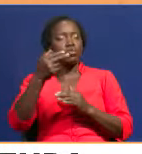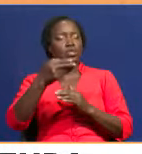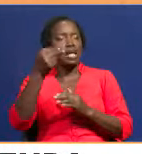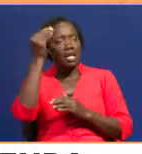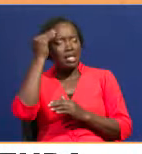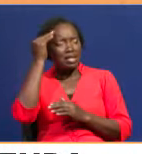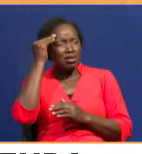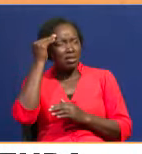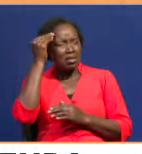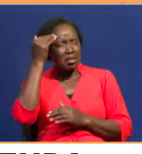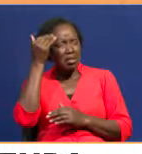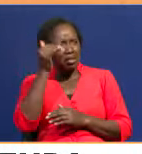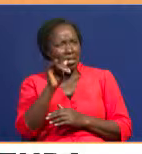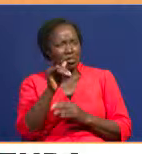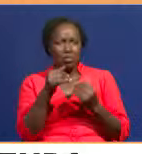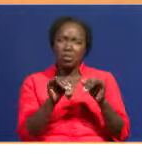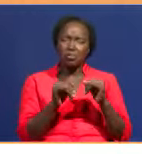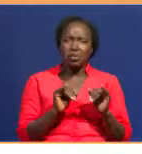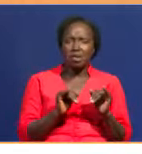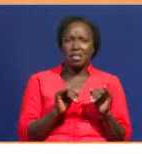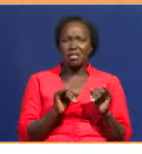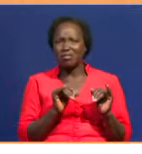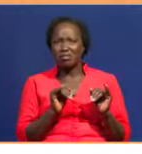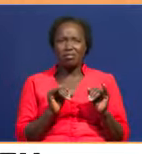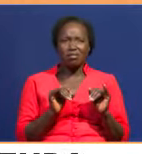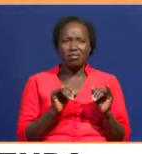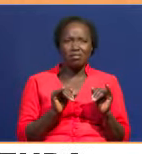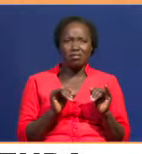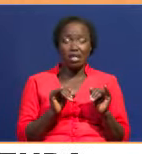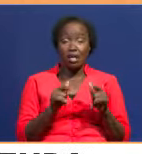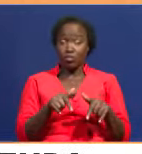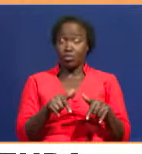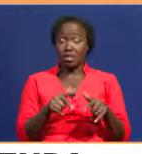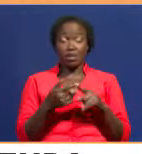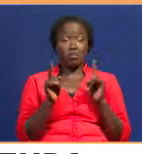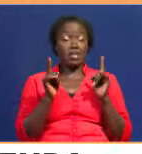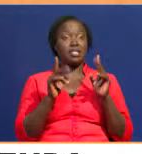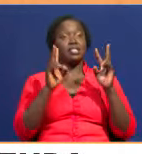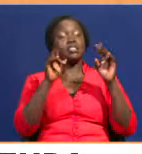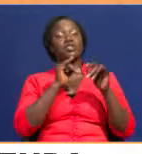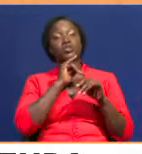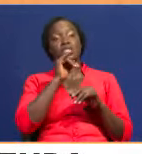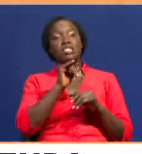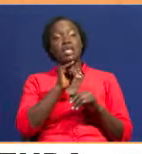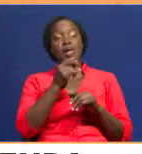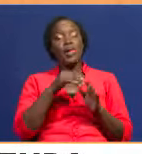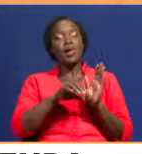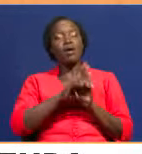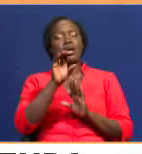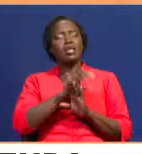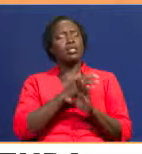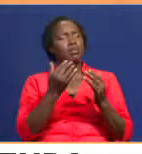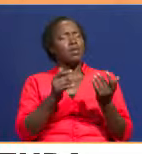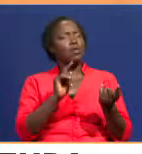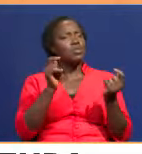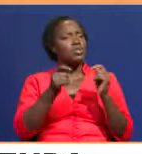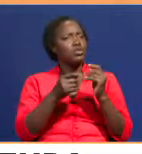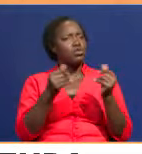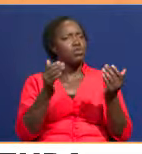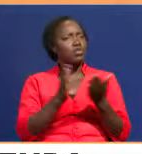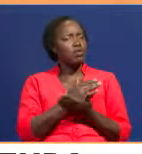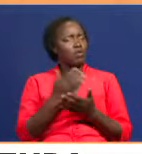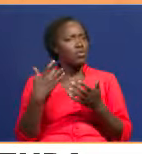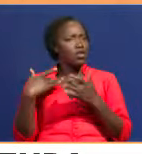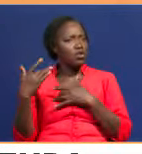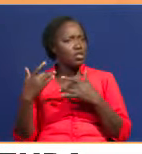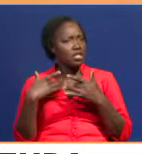which yet I don't know if it has been implemented to effect till to date. But the issue is, should our curriculum now change to address some of the